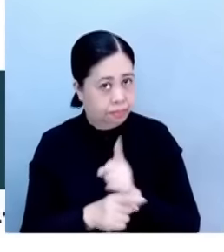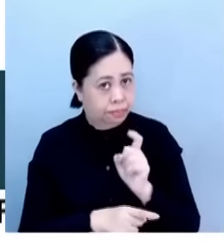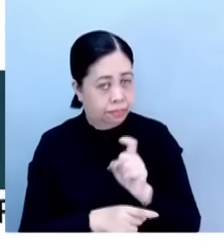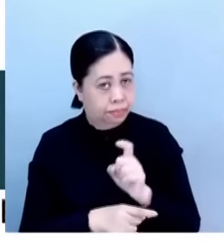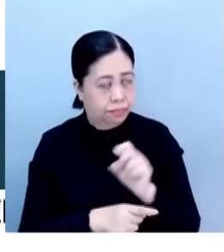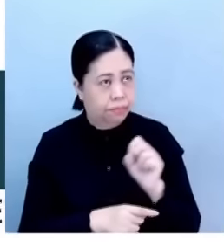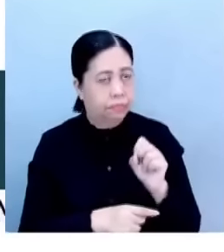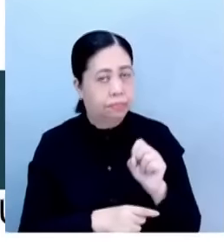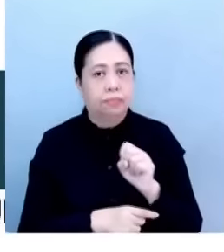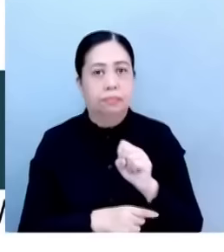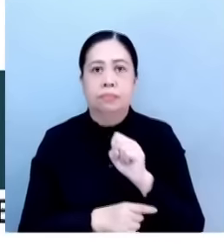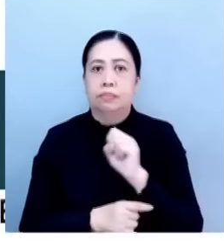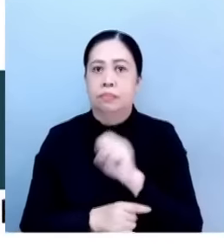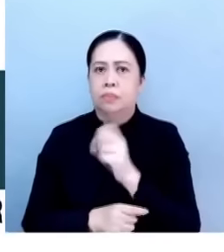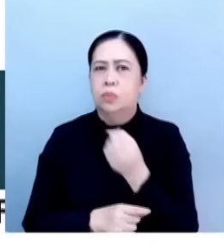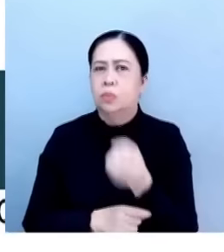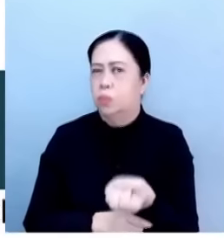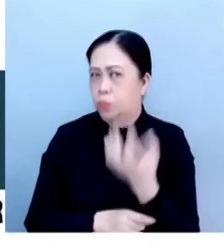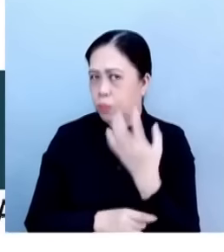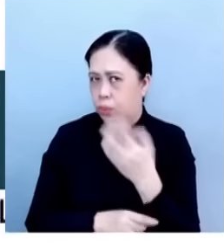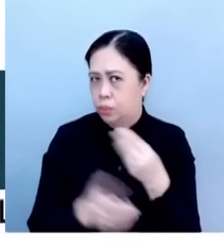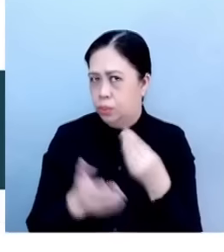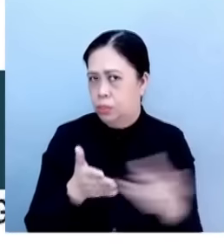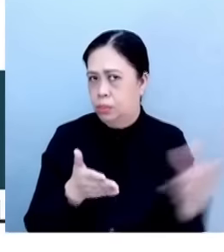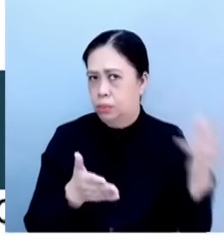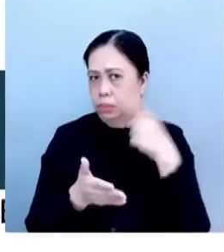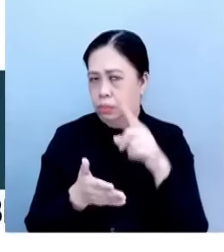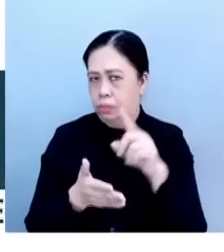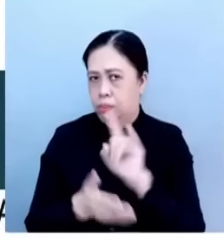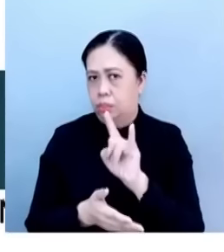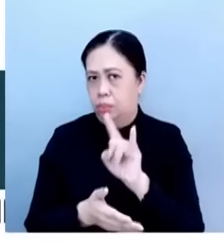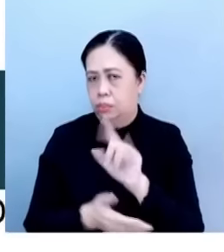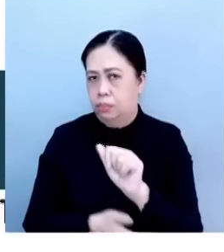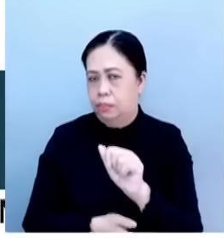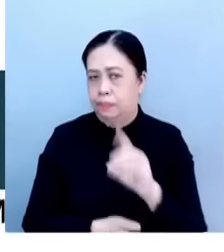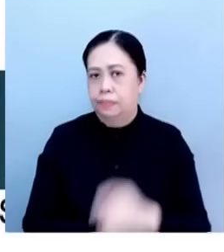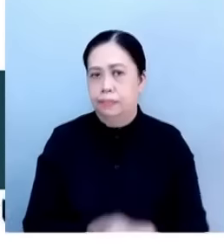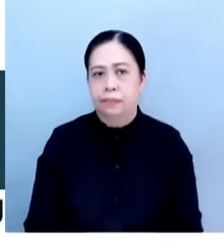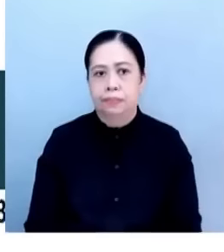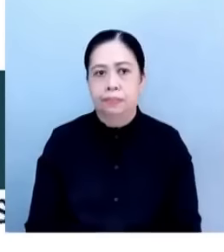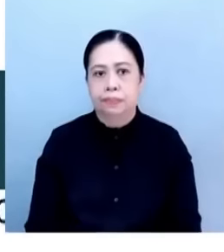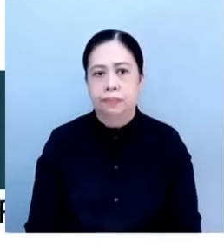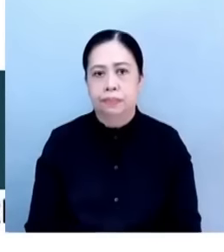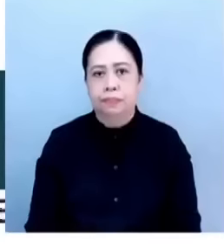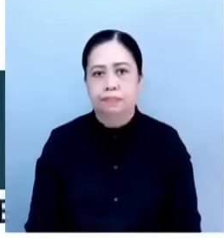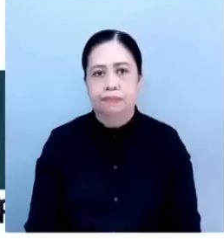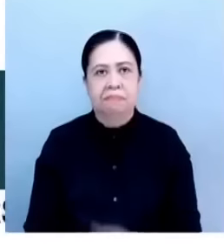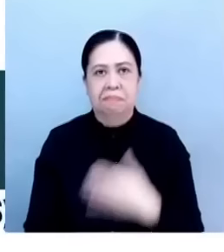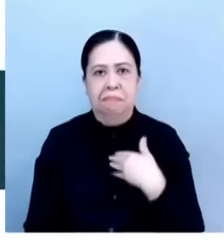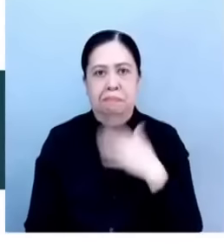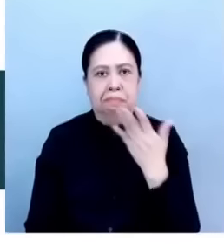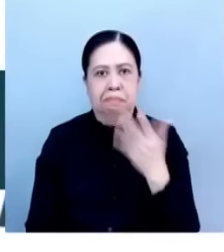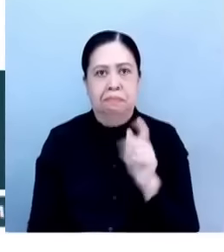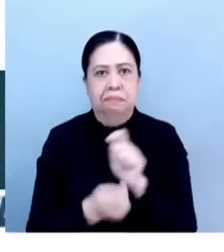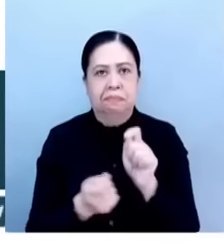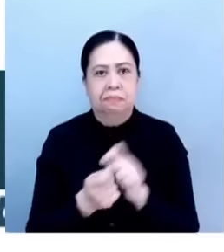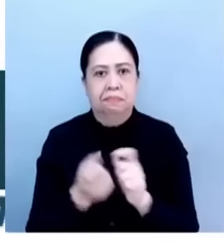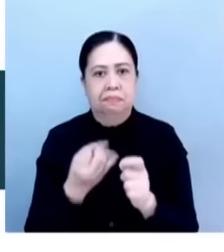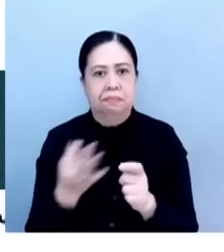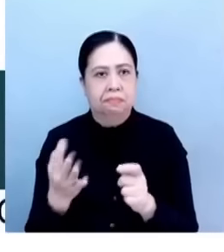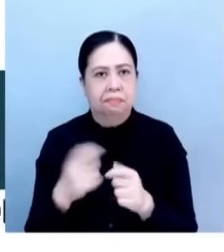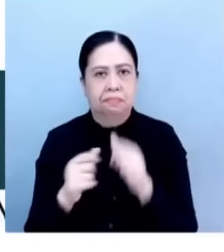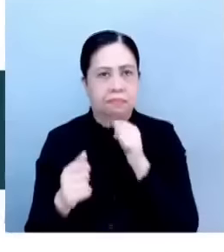true. May I know how much you spent for the ad? I would not know exactly right now. I cannot